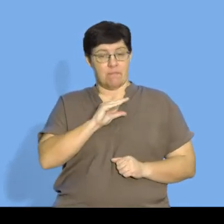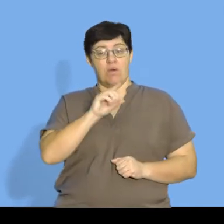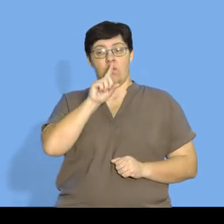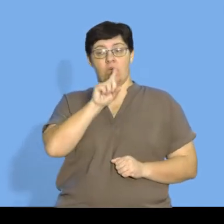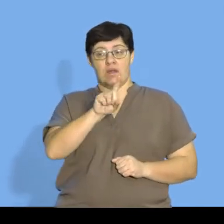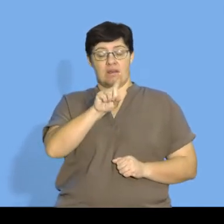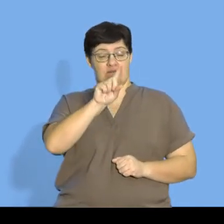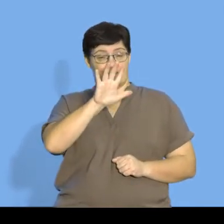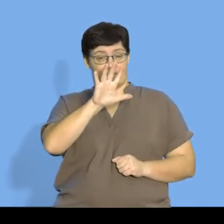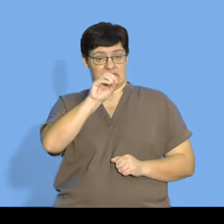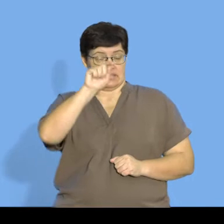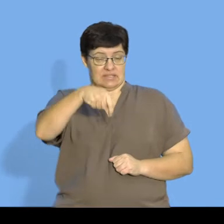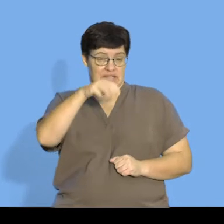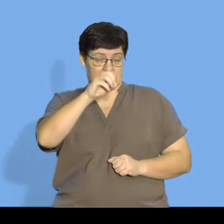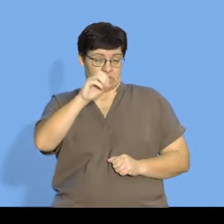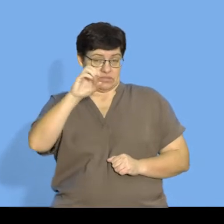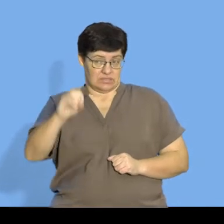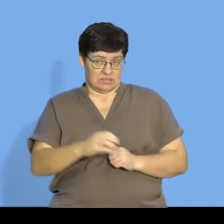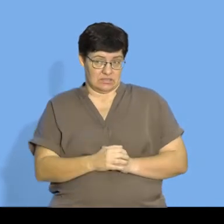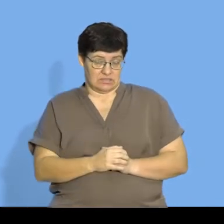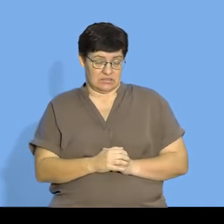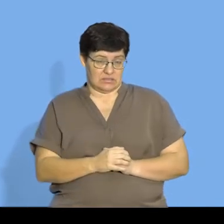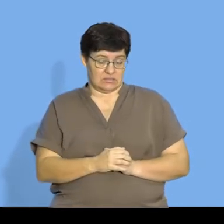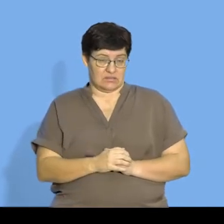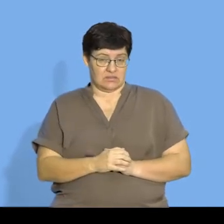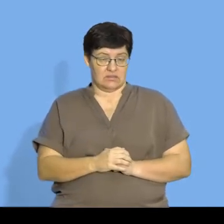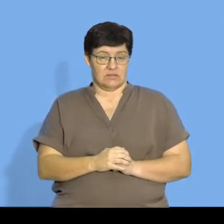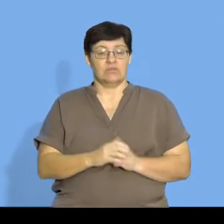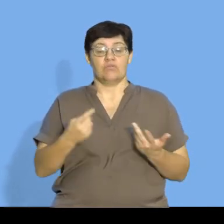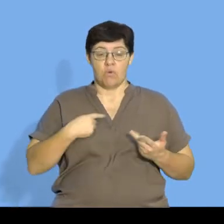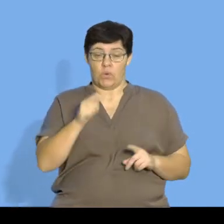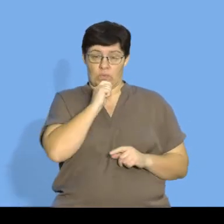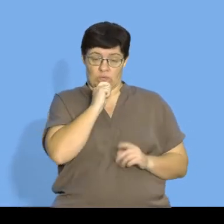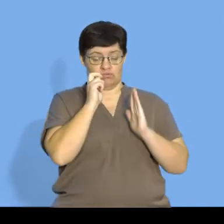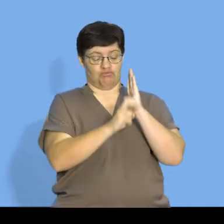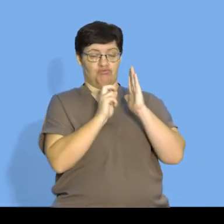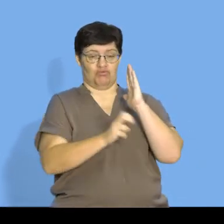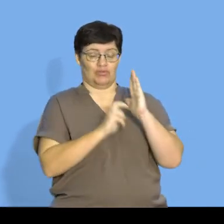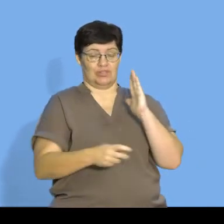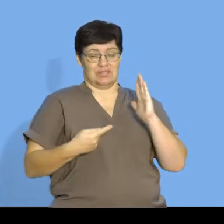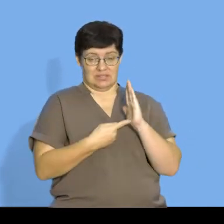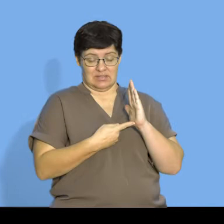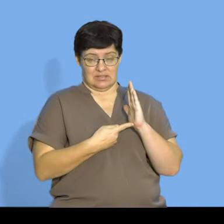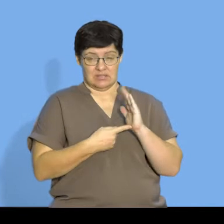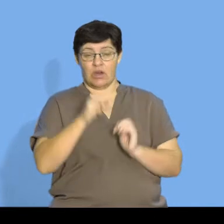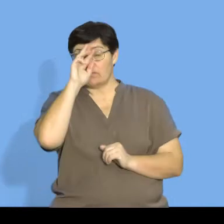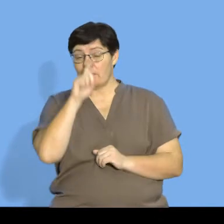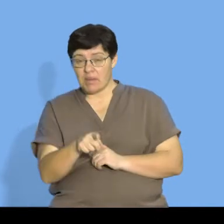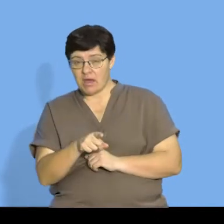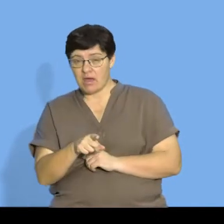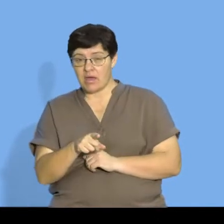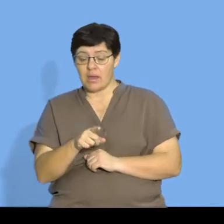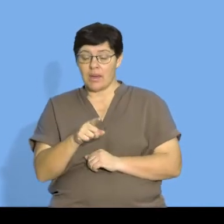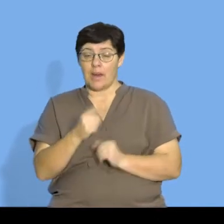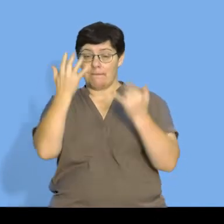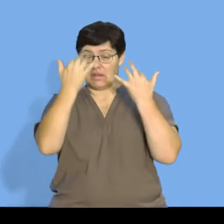Rand, right? And we're now going to use our proviso. Remember, our budget period is